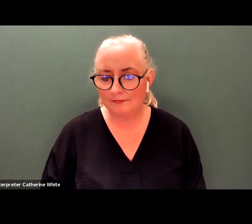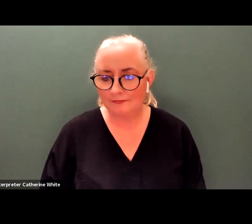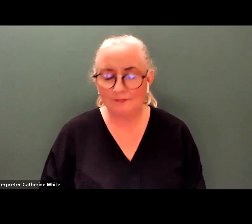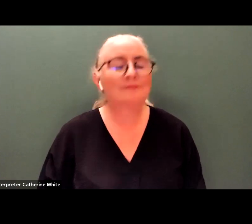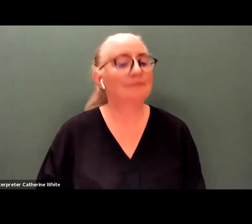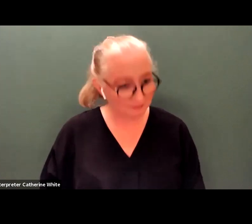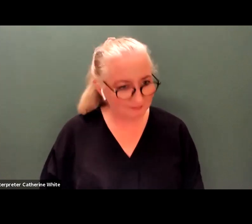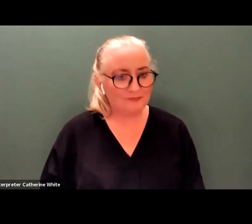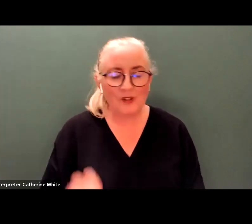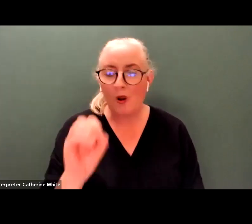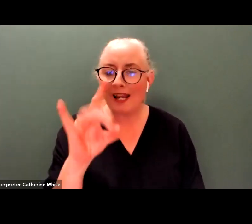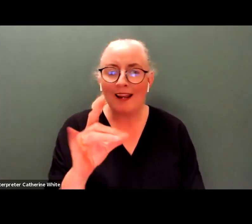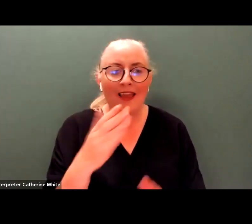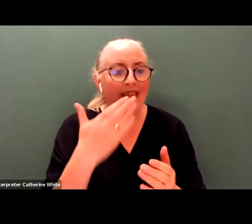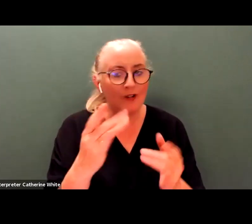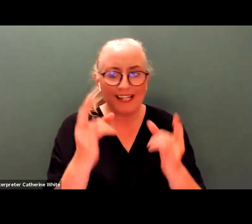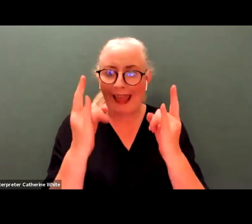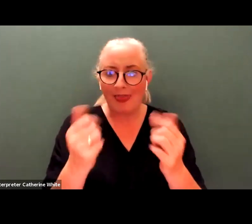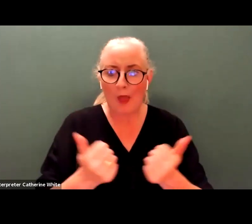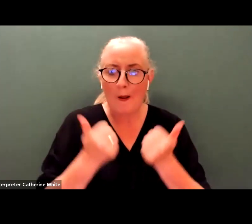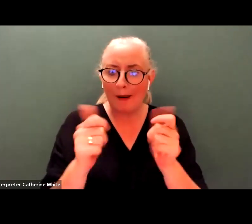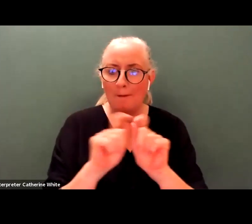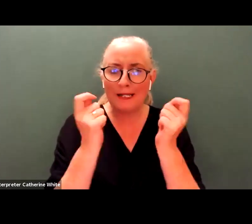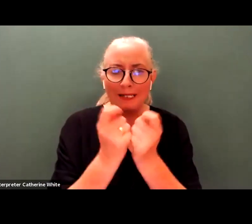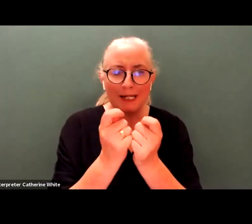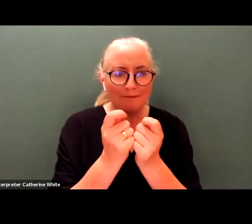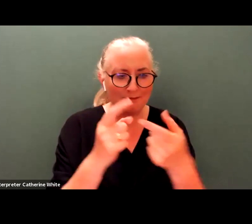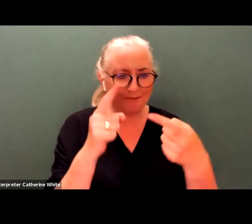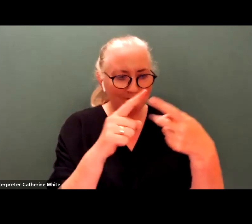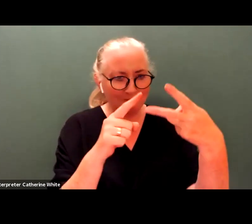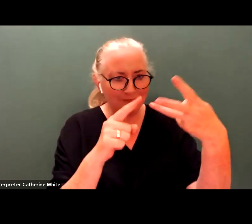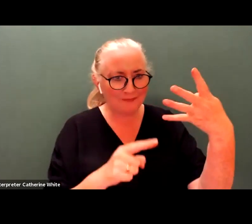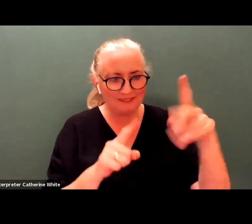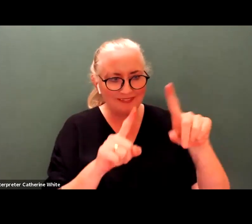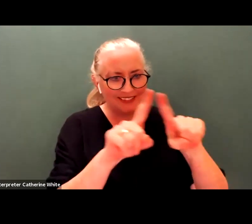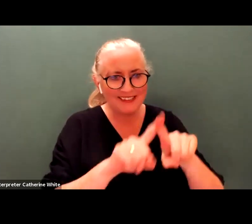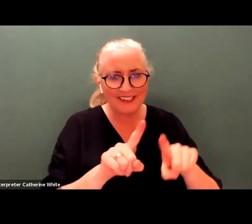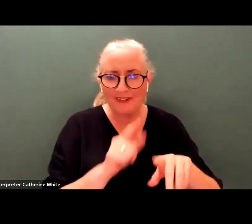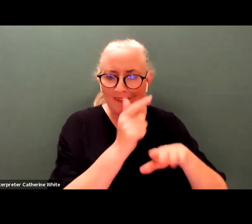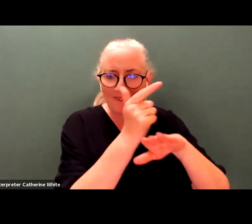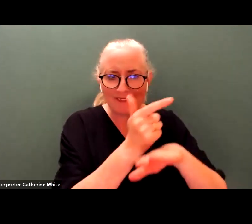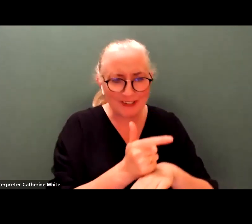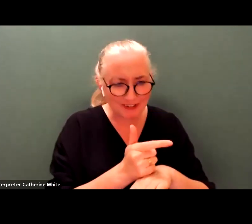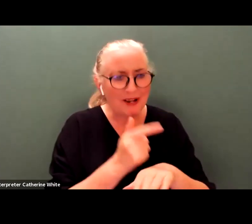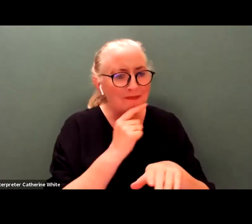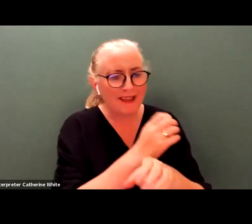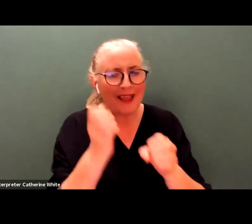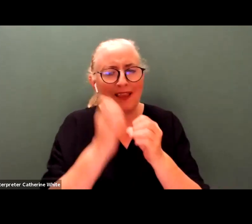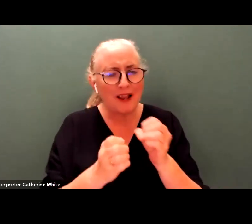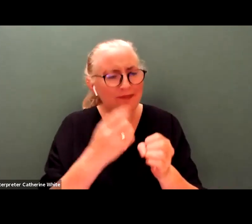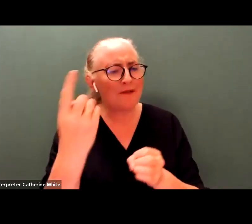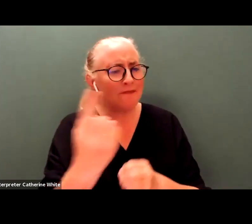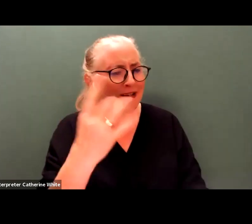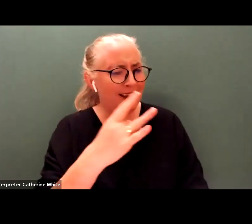Okay, and thank you to the health and wellbeing team for putting those lovely videos together. I think Mairead said it there in the end, be kind to